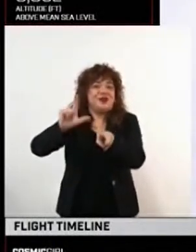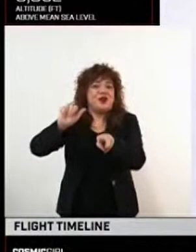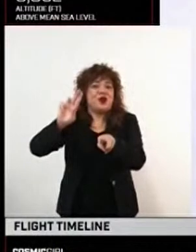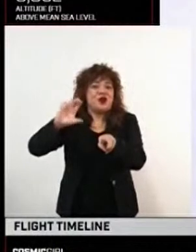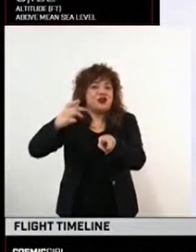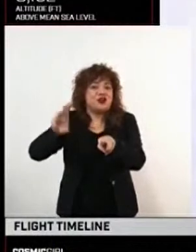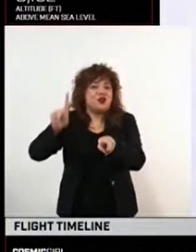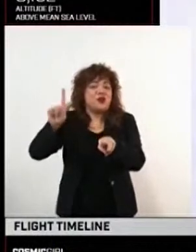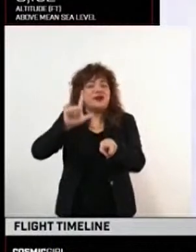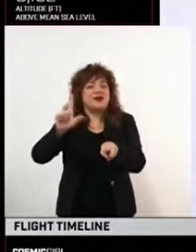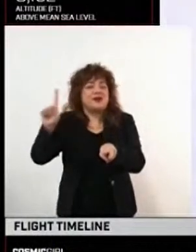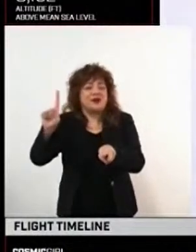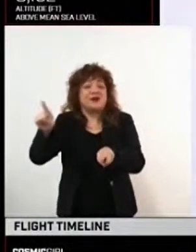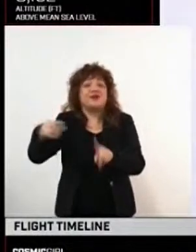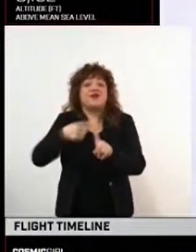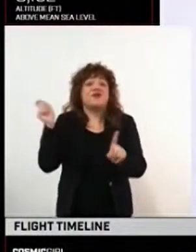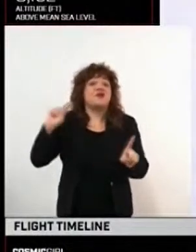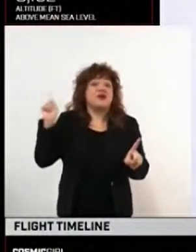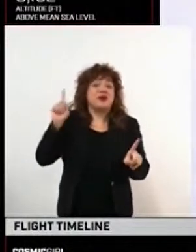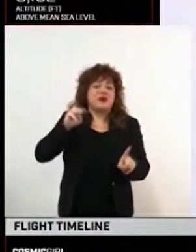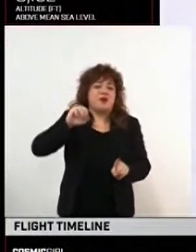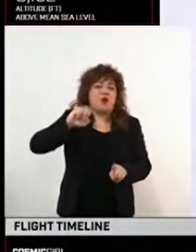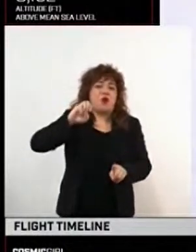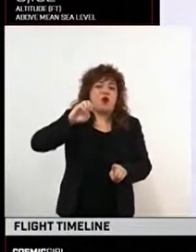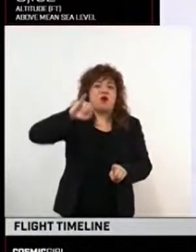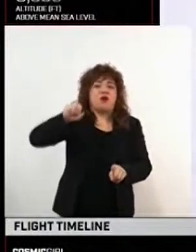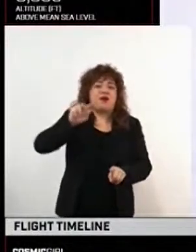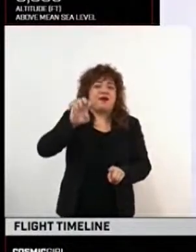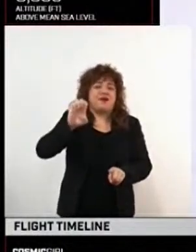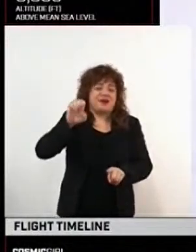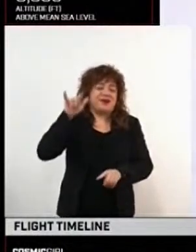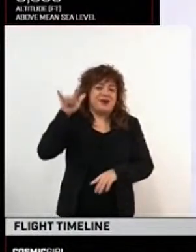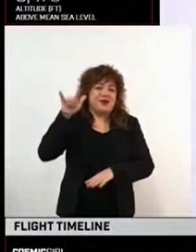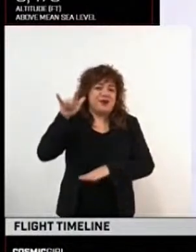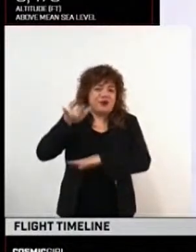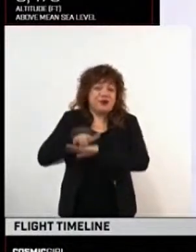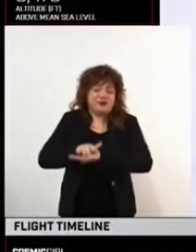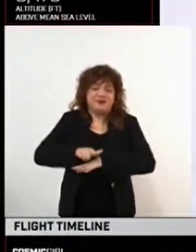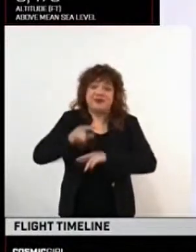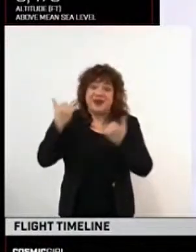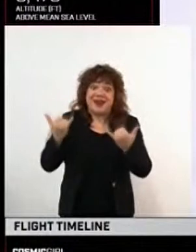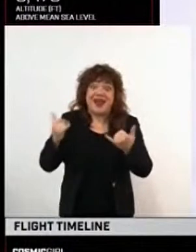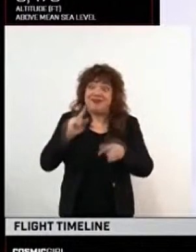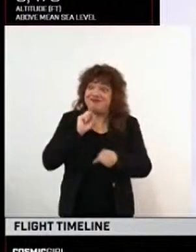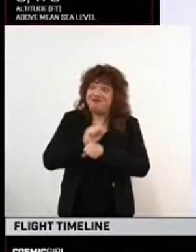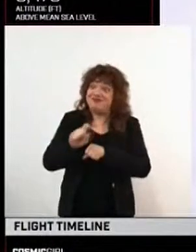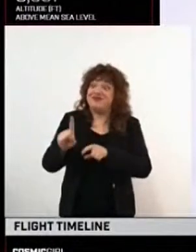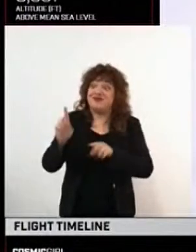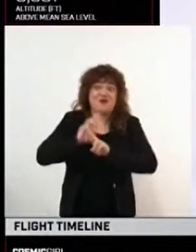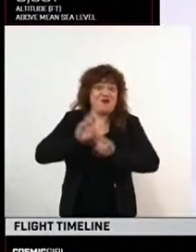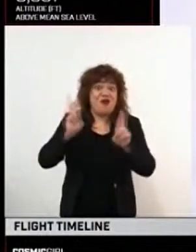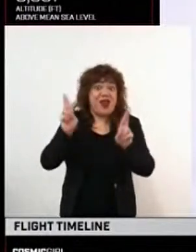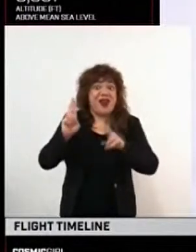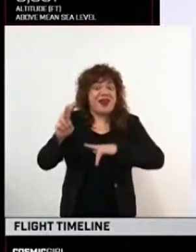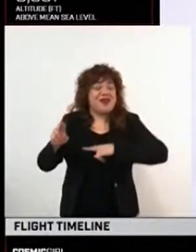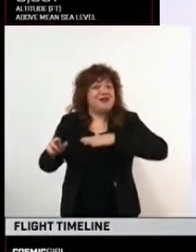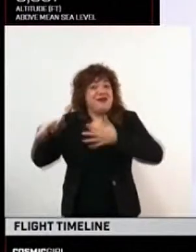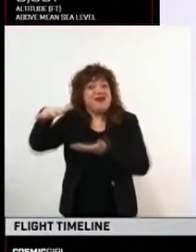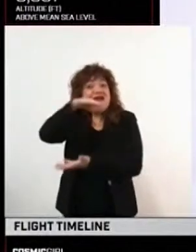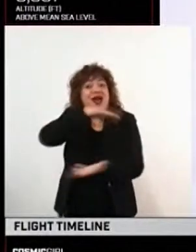Mojave, California. Looks like Cosmic Girl is on her way to going above the clouds. I know. That was